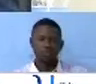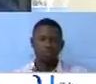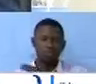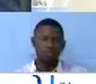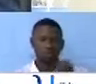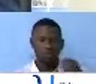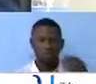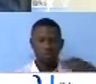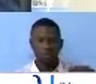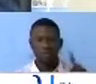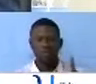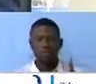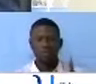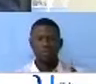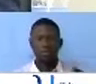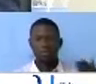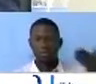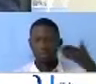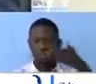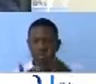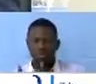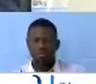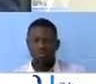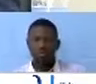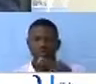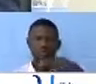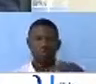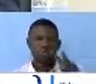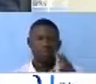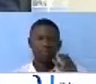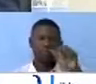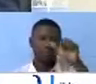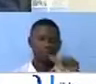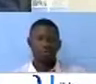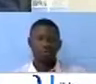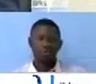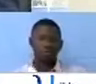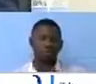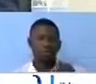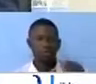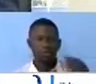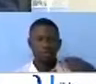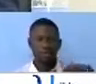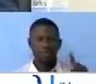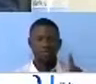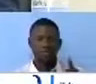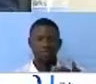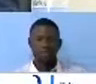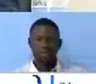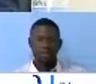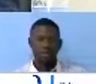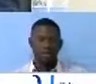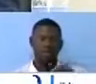2011 to 12 August 2011, you have also about 15 other detentions.